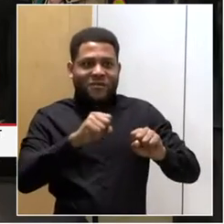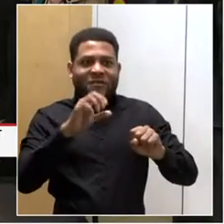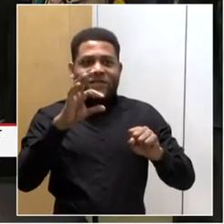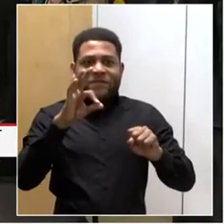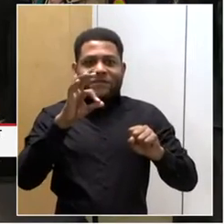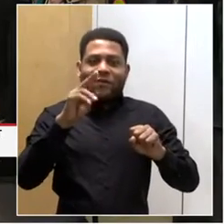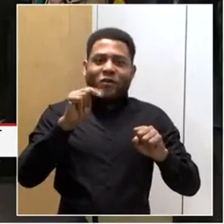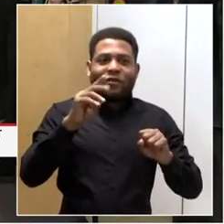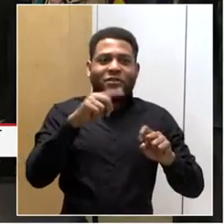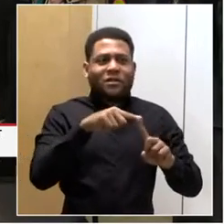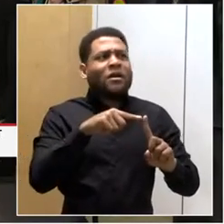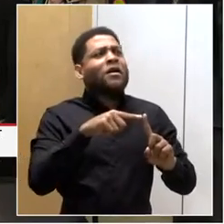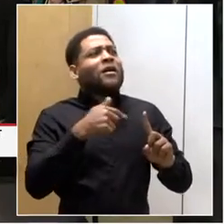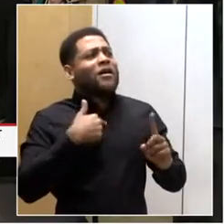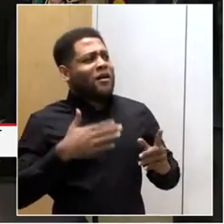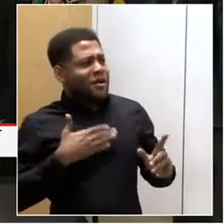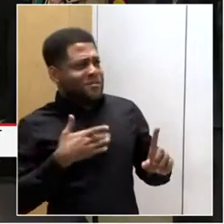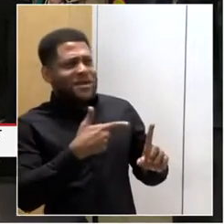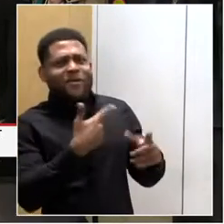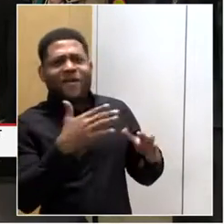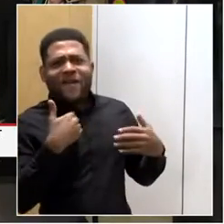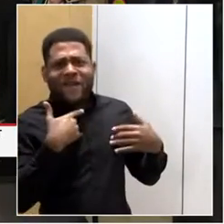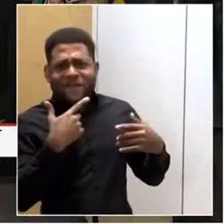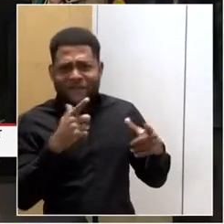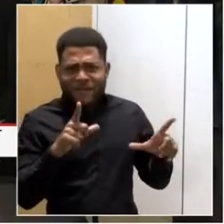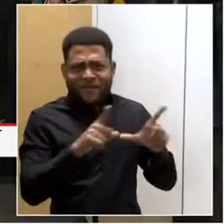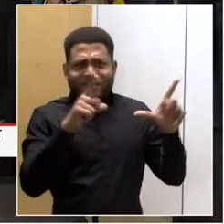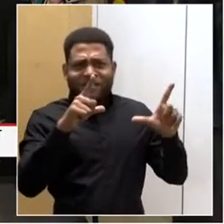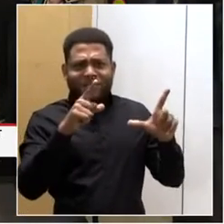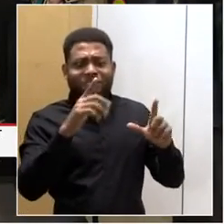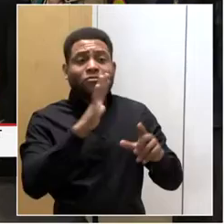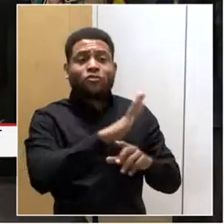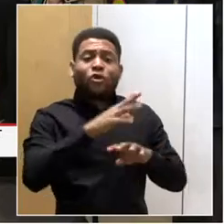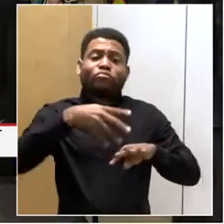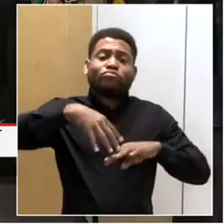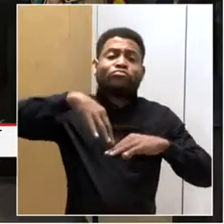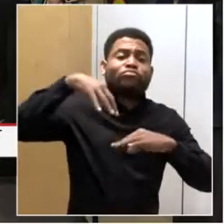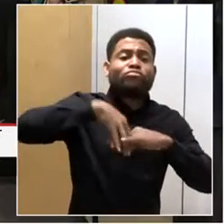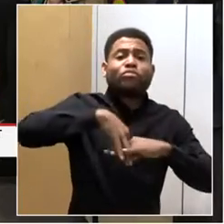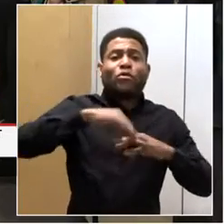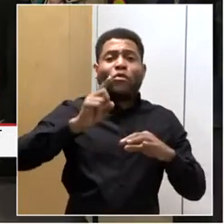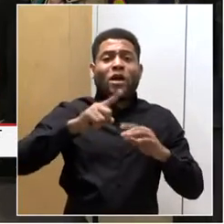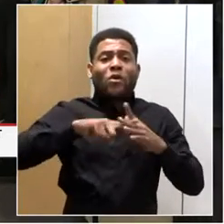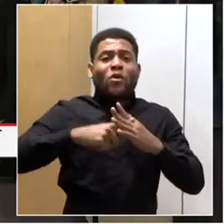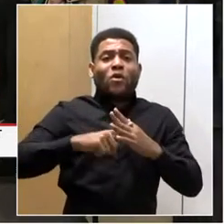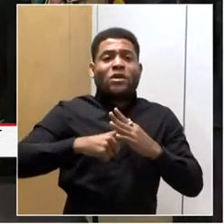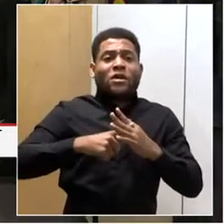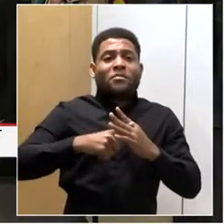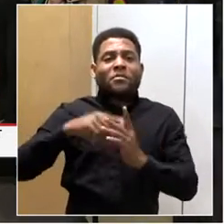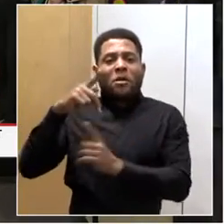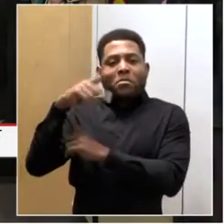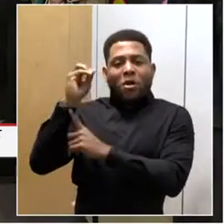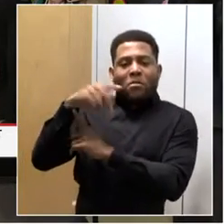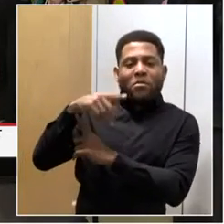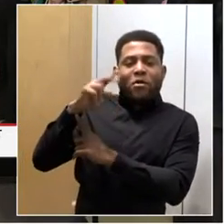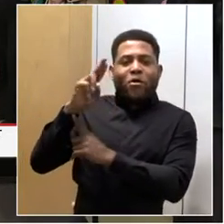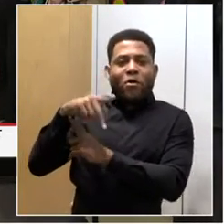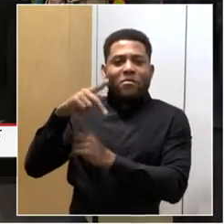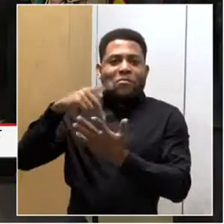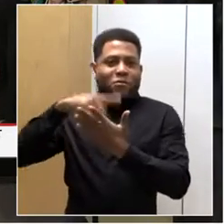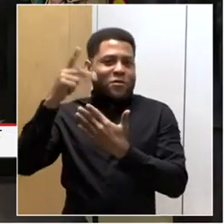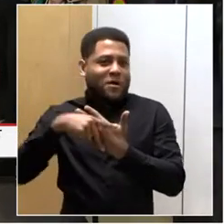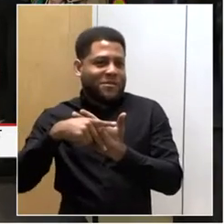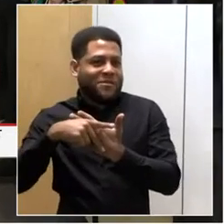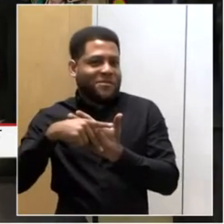home. And that your roots got started in a program like a pop-up program, getting exposure to a broader